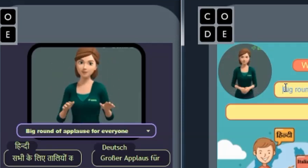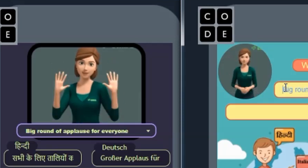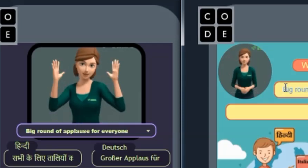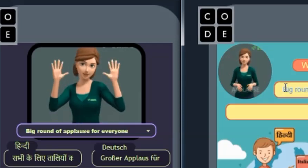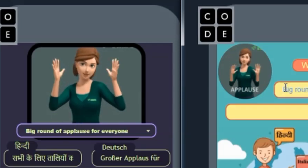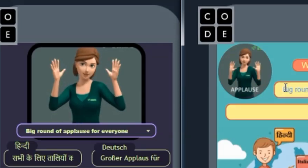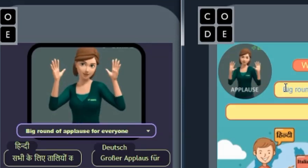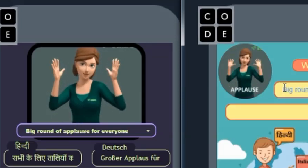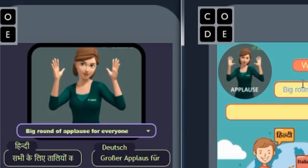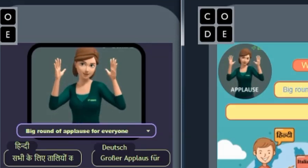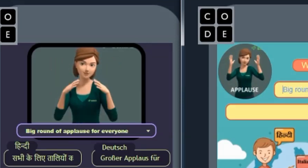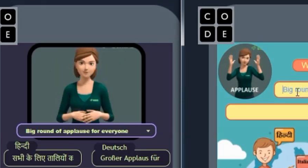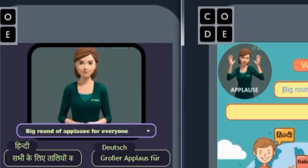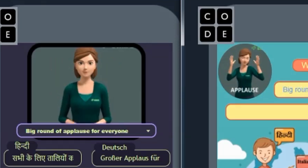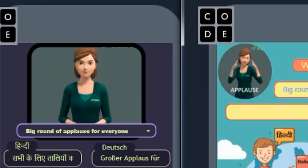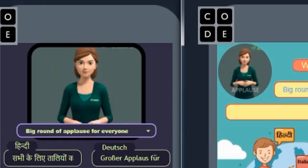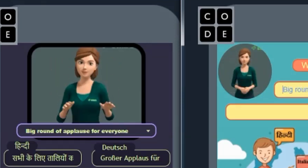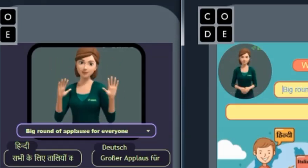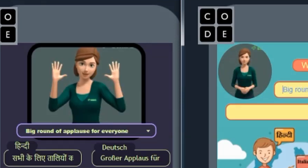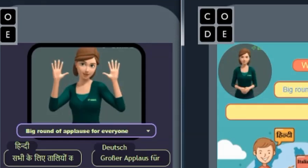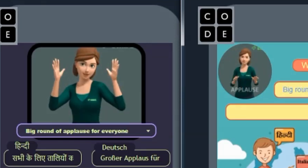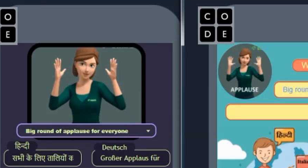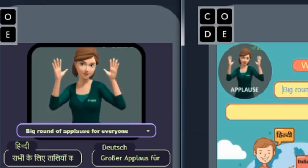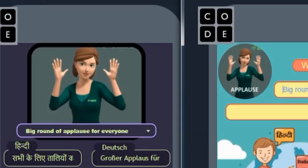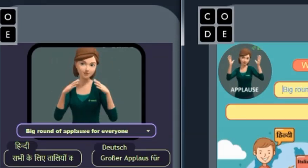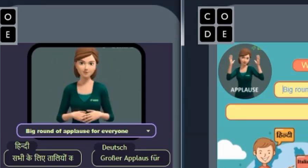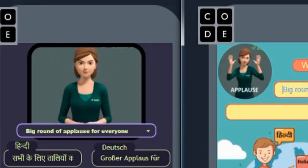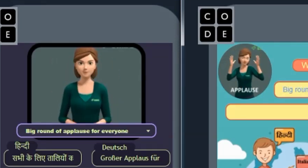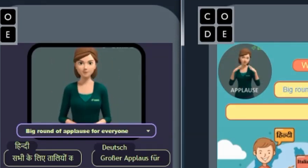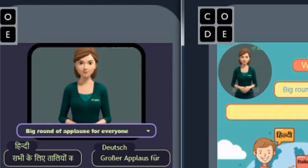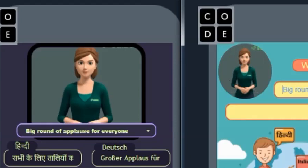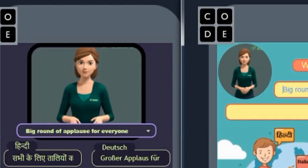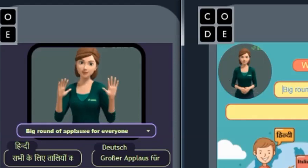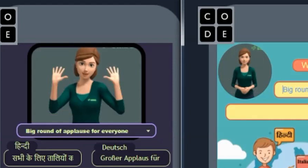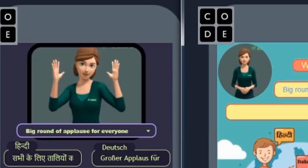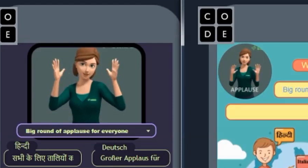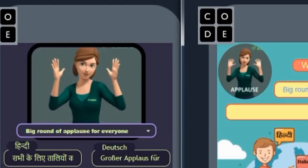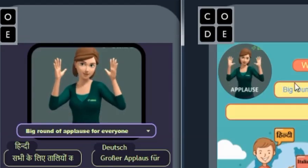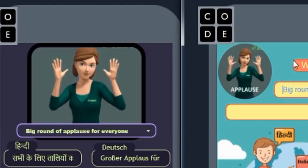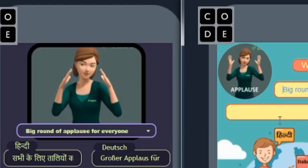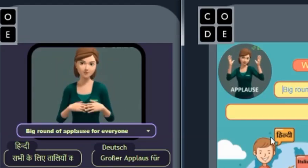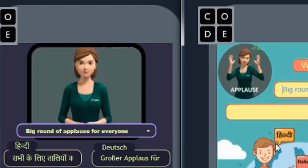this input text box. Fine. Now let's see what is